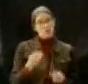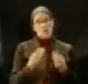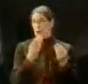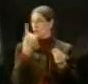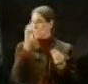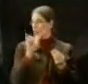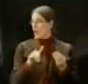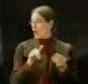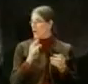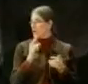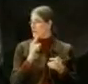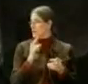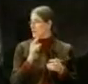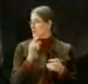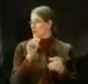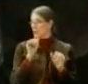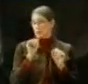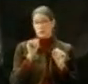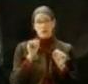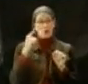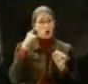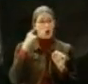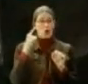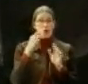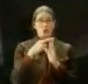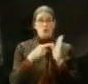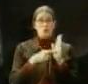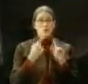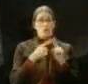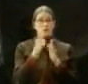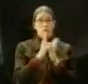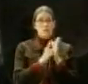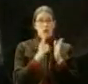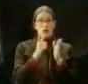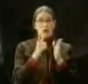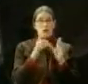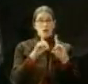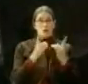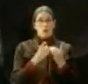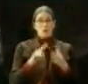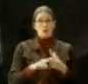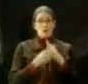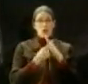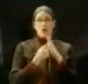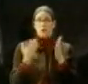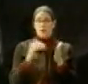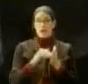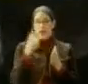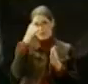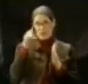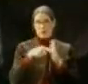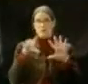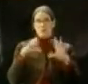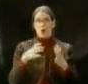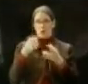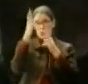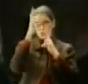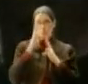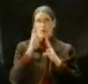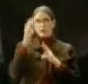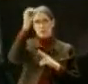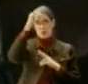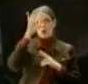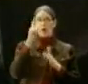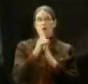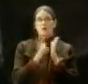that effect, Mr. Chairman. You've heard a ruling from the law department that we should start from the beginning again. I think this body respects the opinion of the law director, and